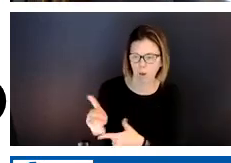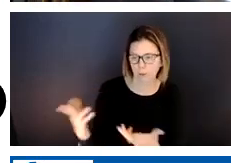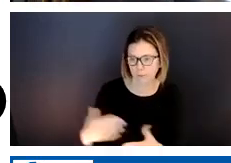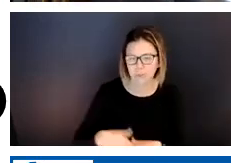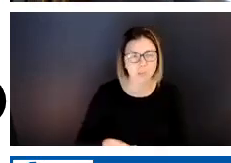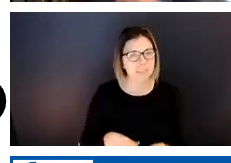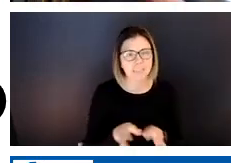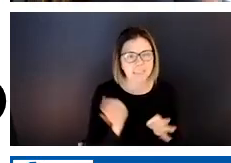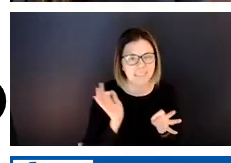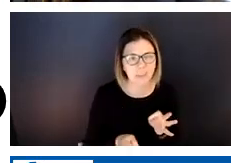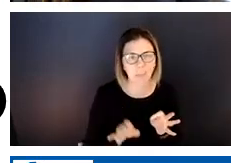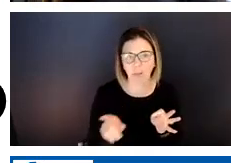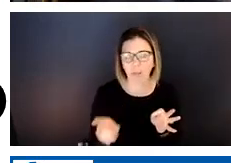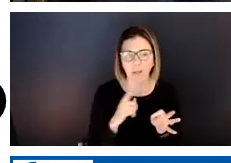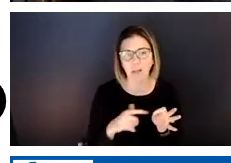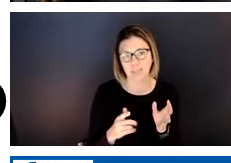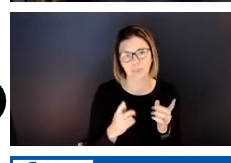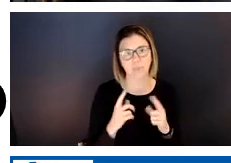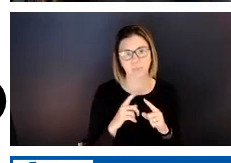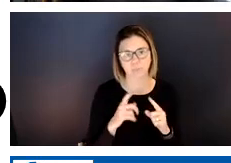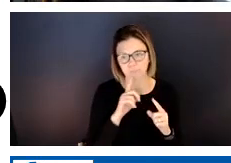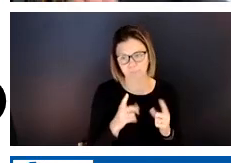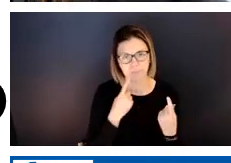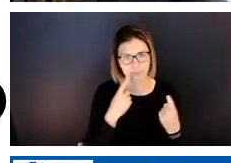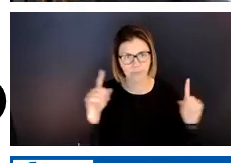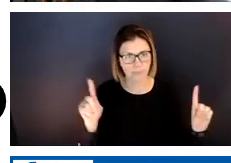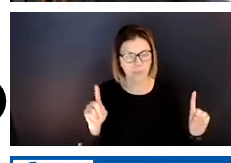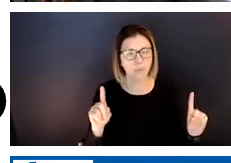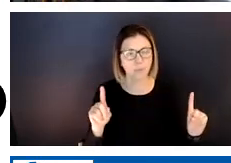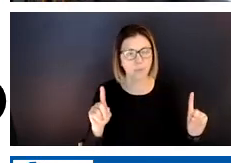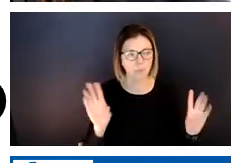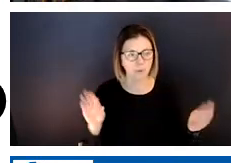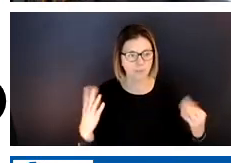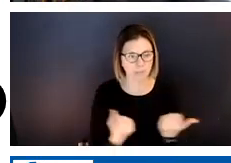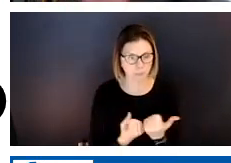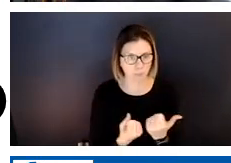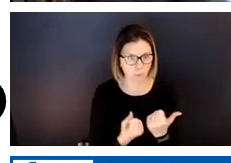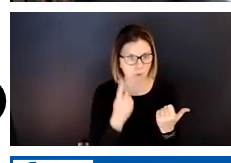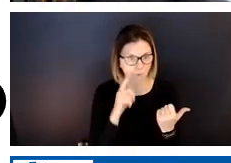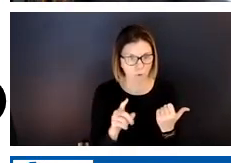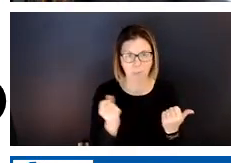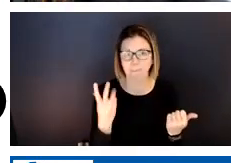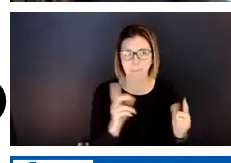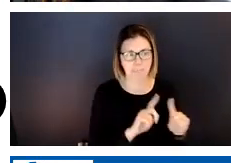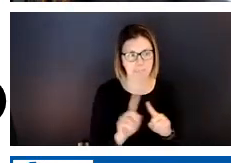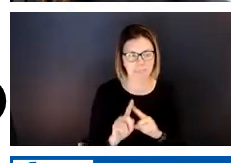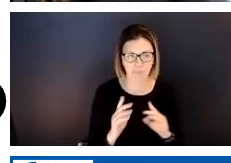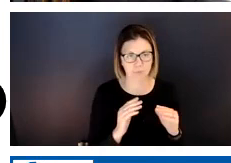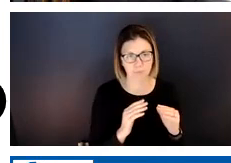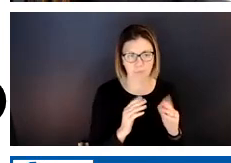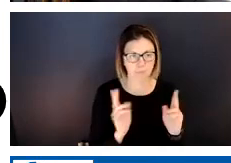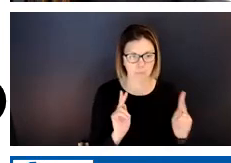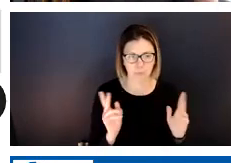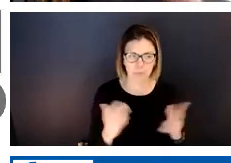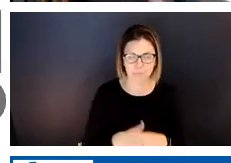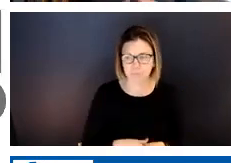simple strategy that can be very effective for providing support to many different sorts of